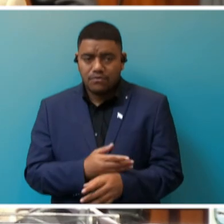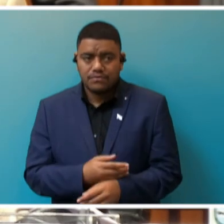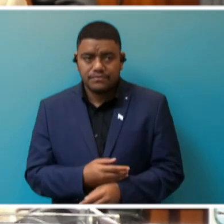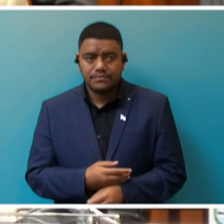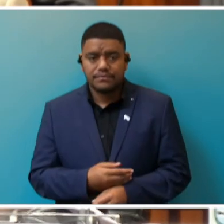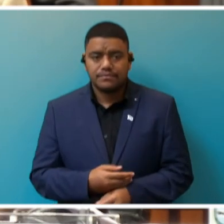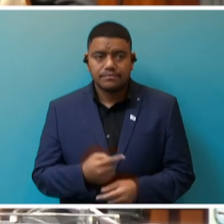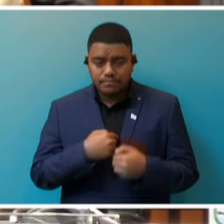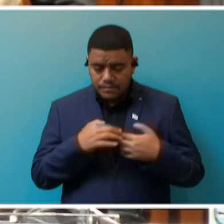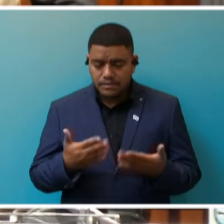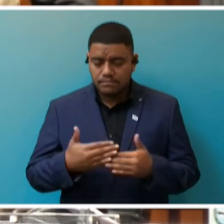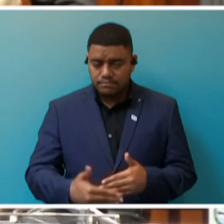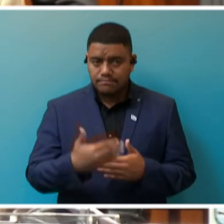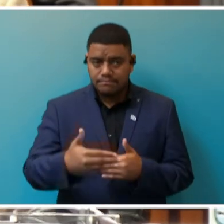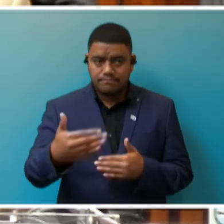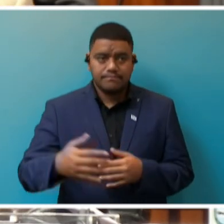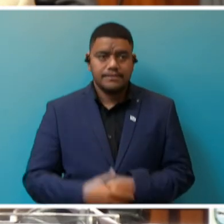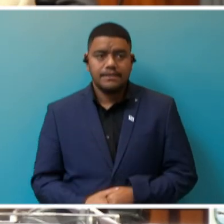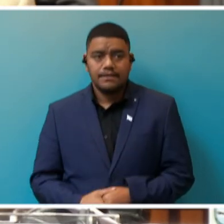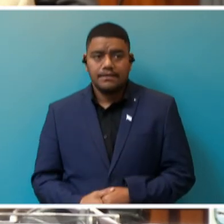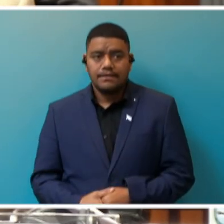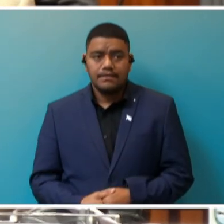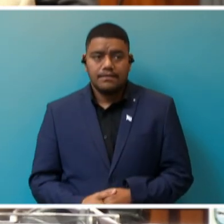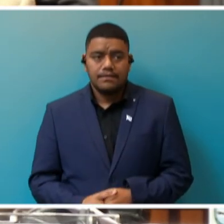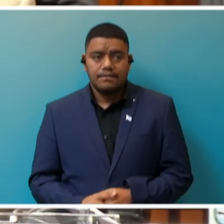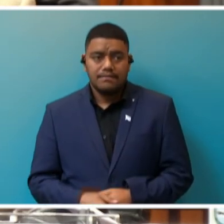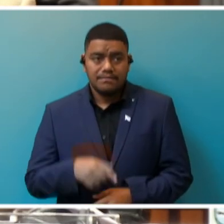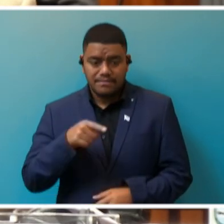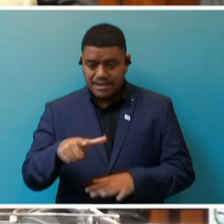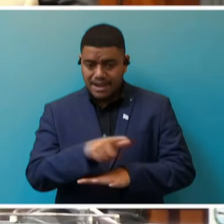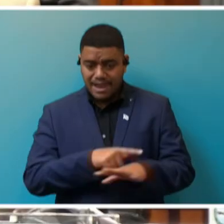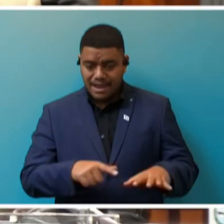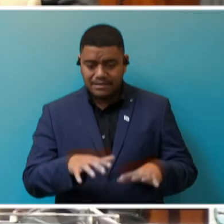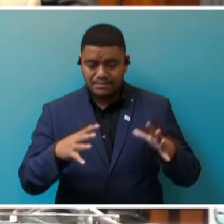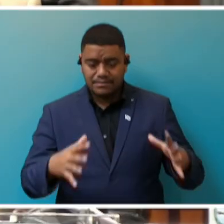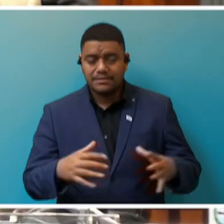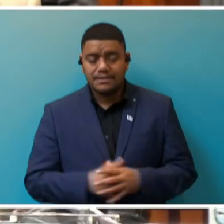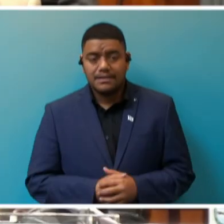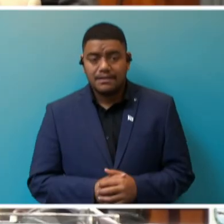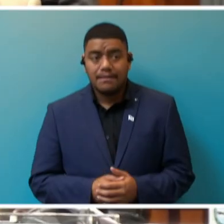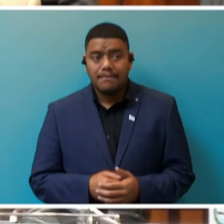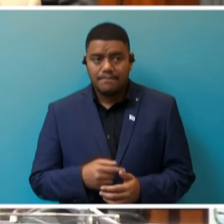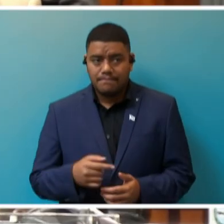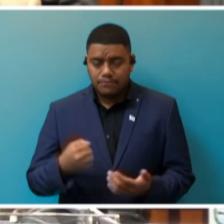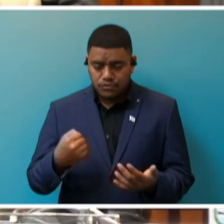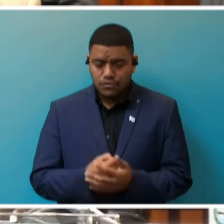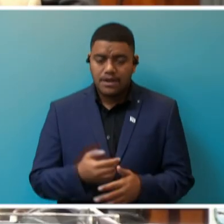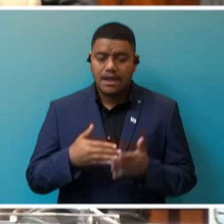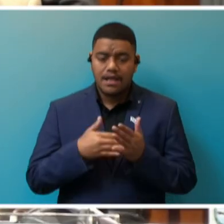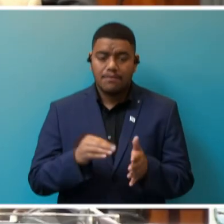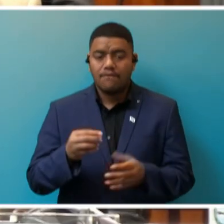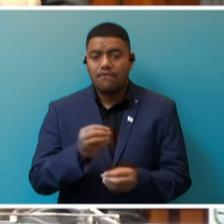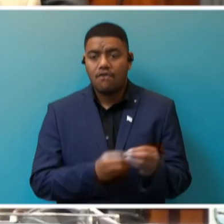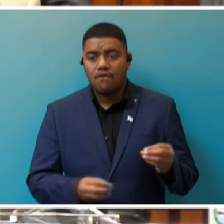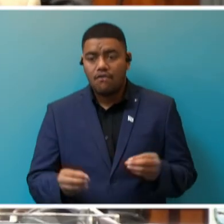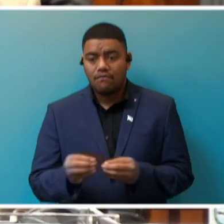adjourning land-owning unit over this piece of land. And I'm sure with the help of the Office of the